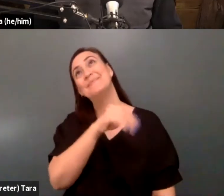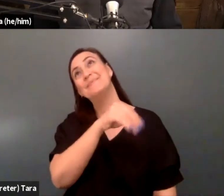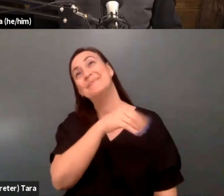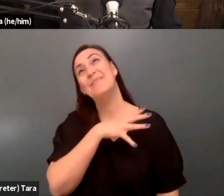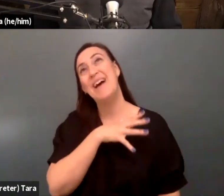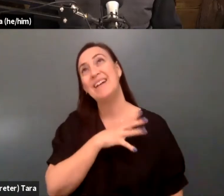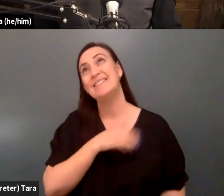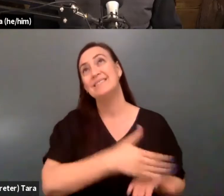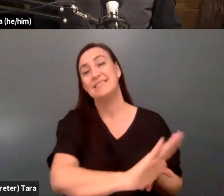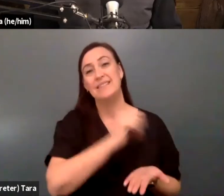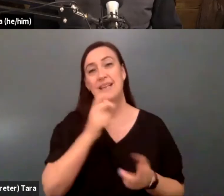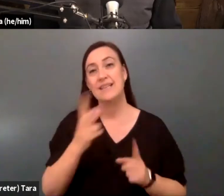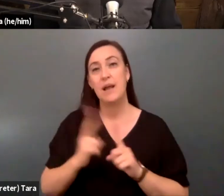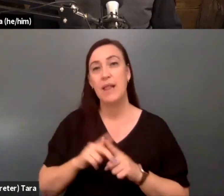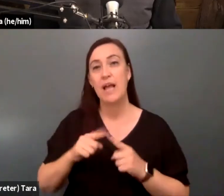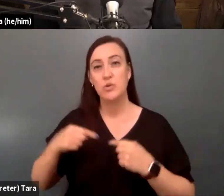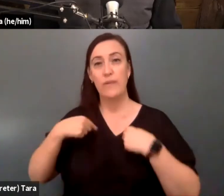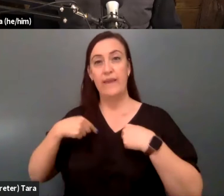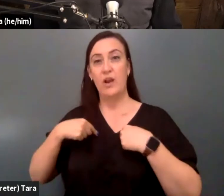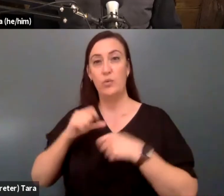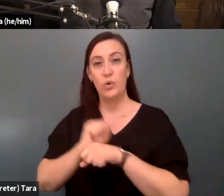apply to their work too.